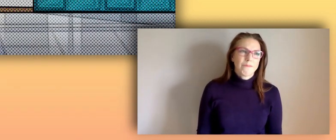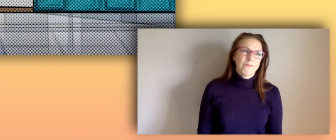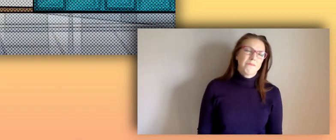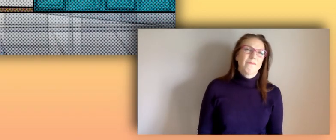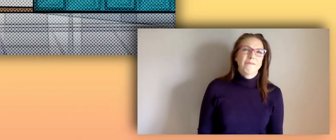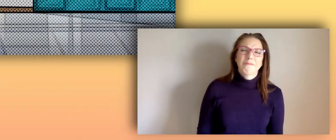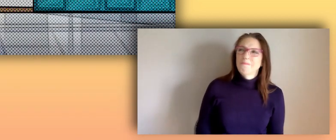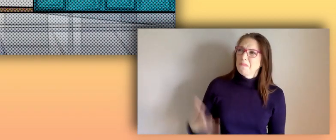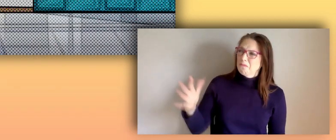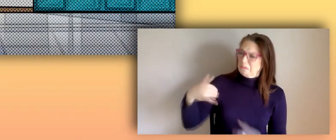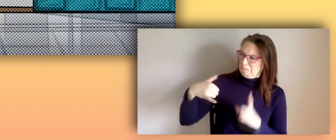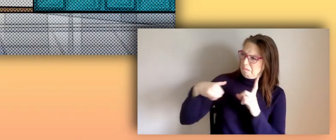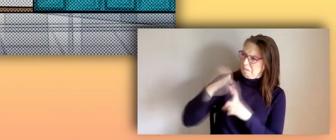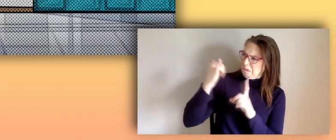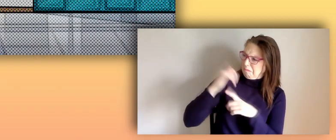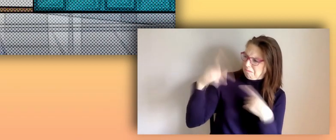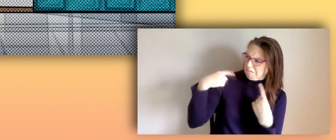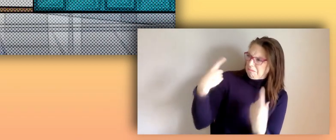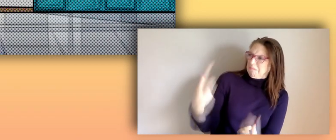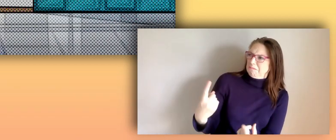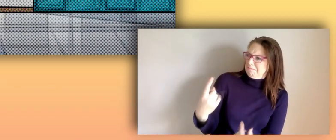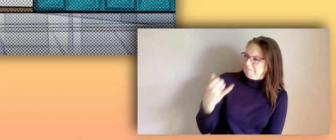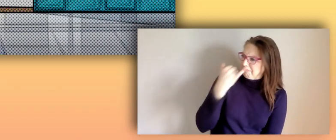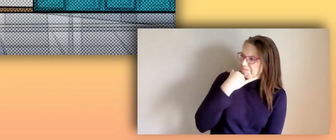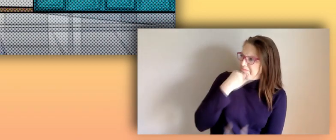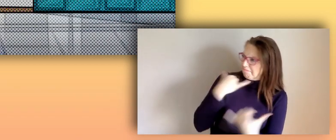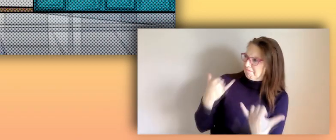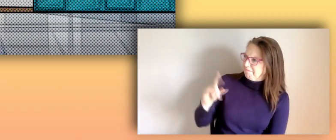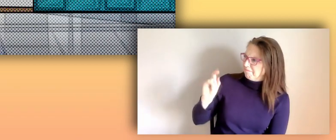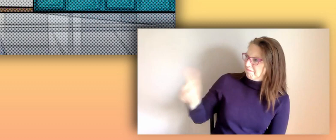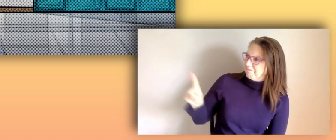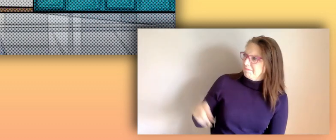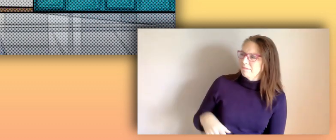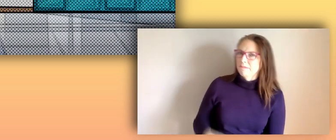You already bullied me in class. What do you want now?